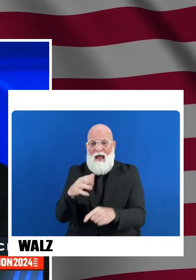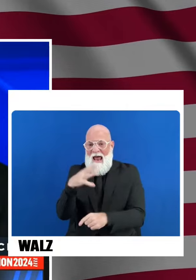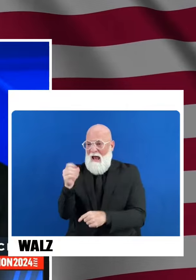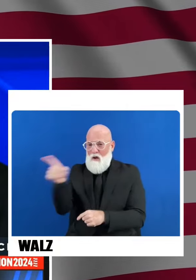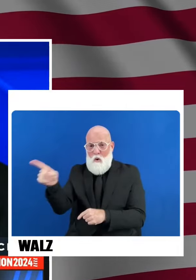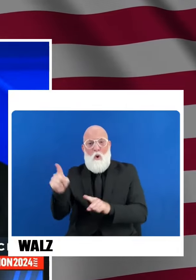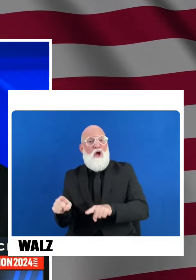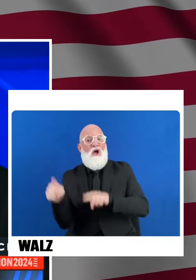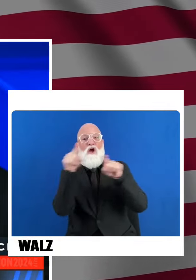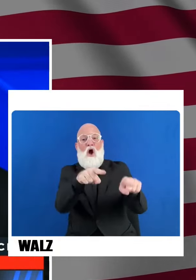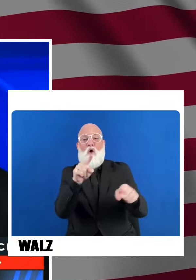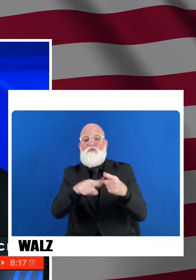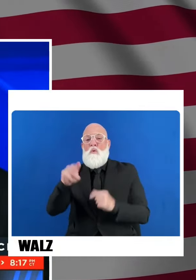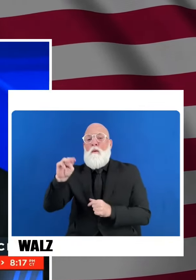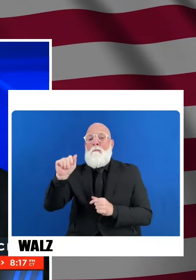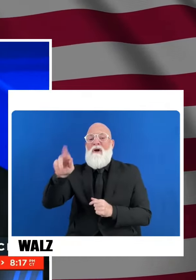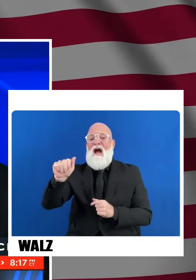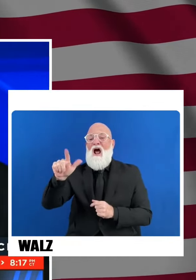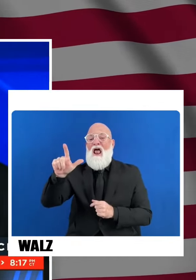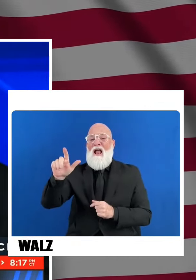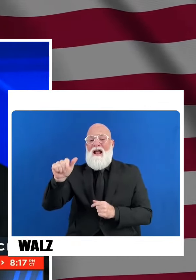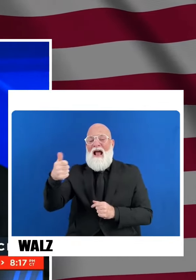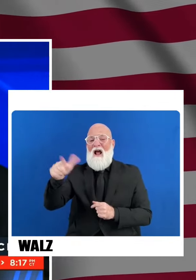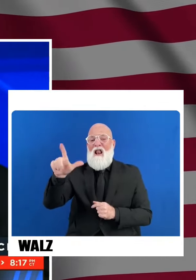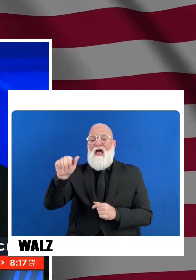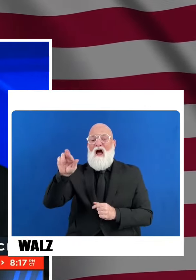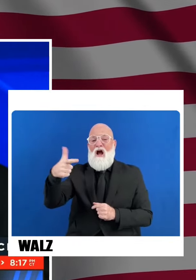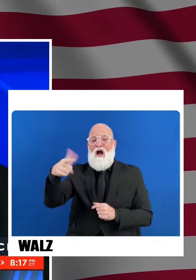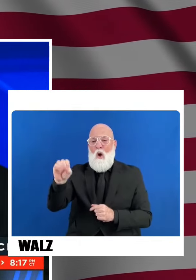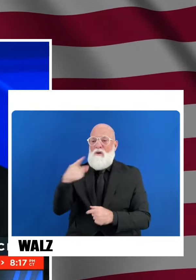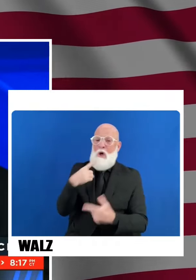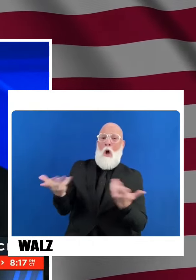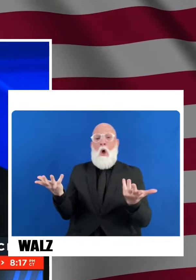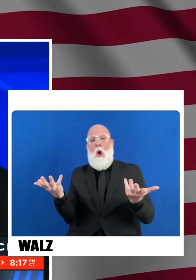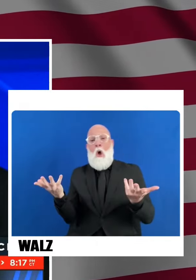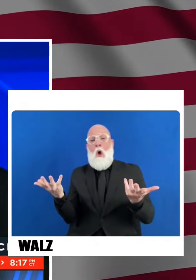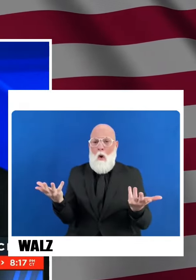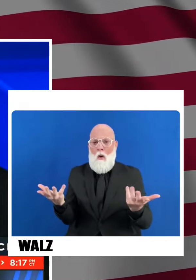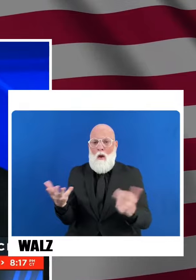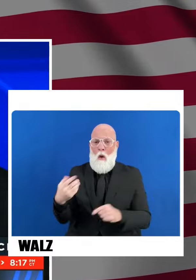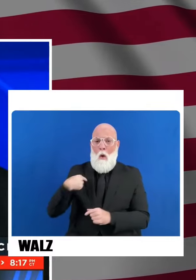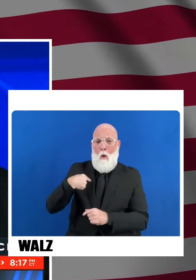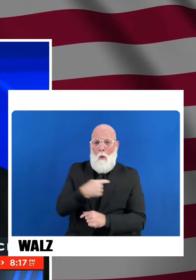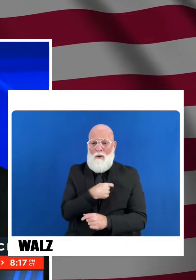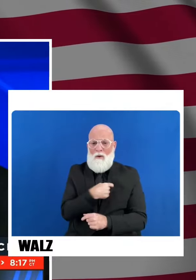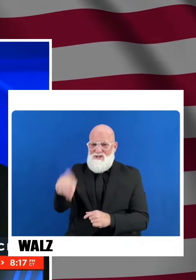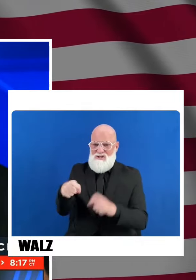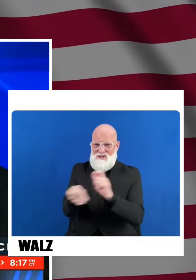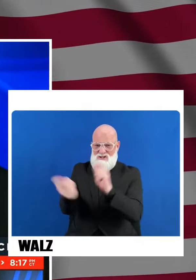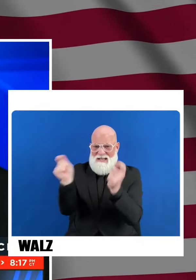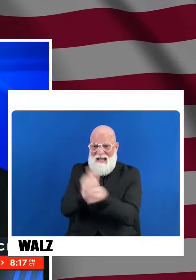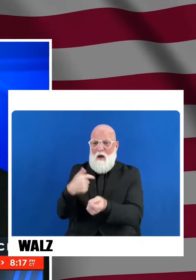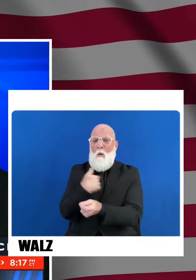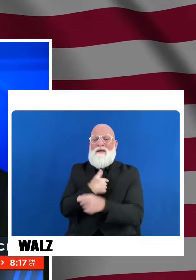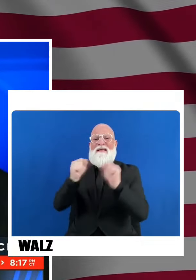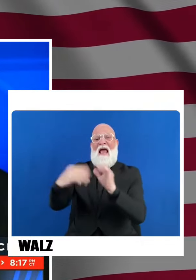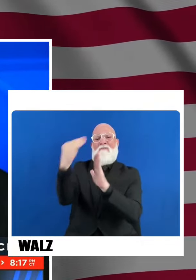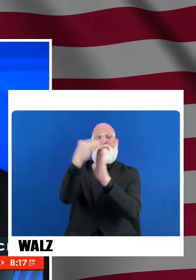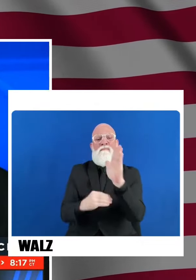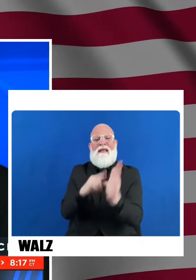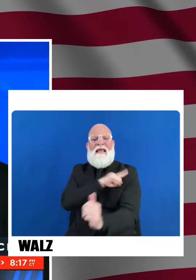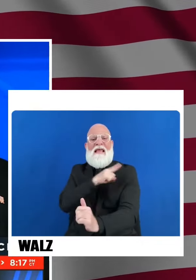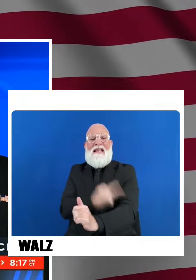my campaign and I'll let you do whatever you want. We can be smarter about that, and an all-above energy policy is exactly what she's doing, creating those